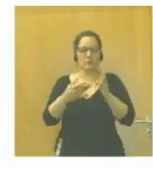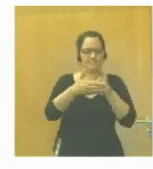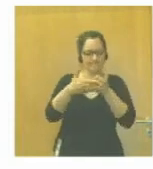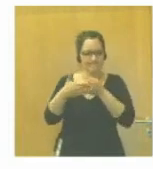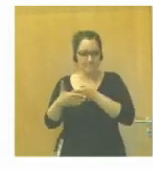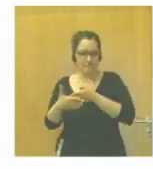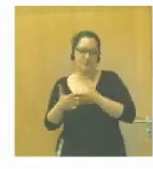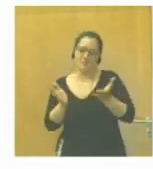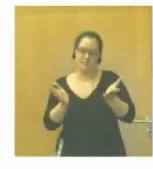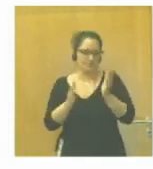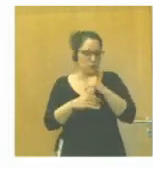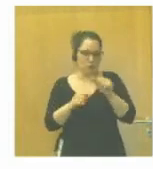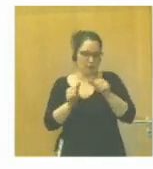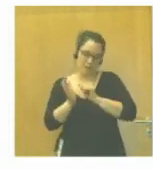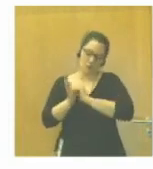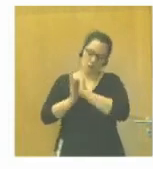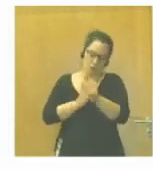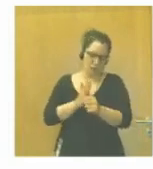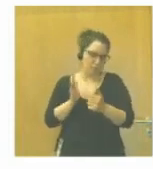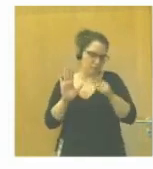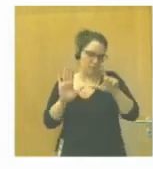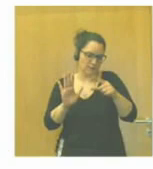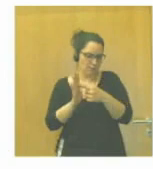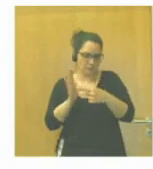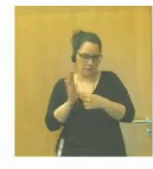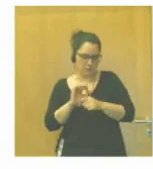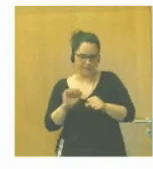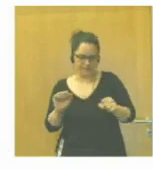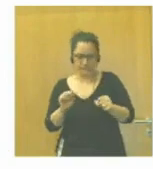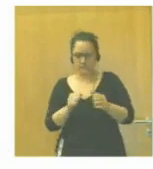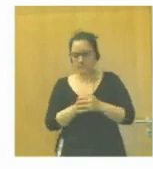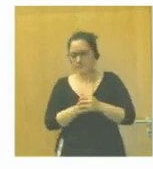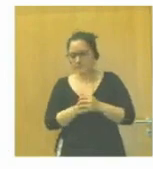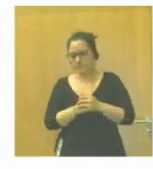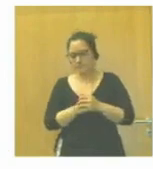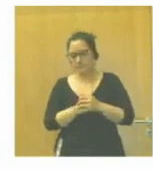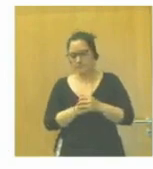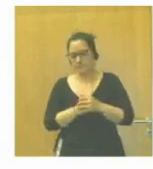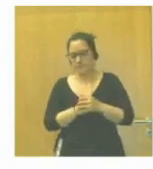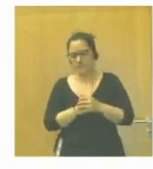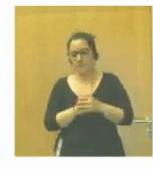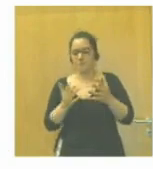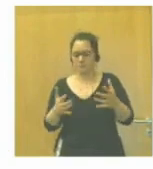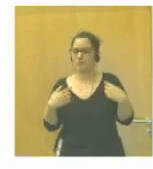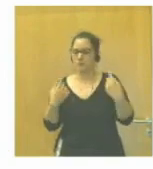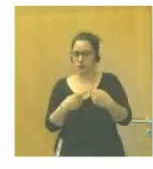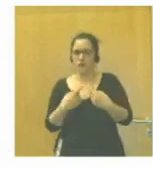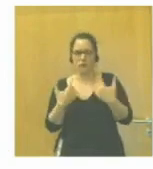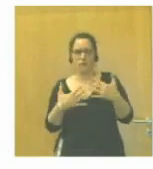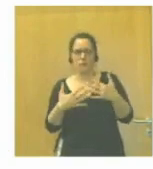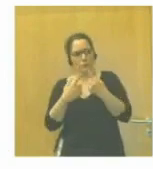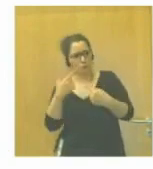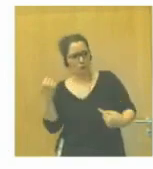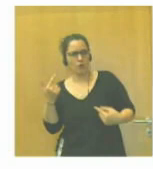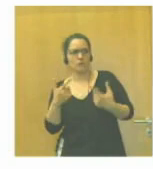We have a very robust toolkit to help you. It's zerosuicide.com. There's a lot of resources and videos. We